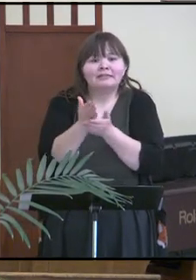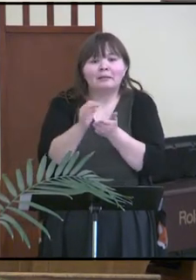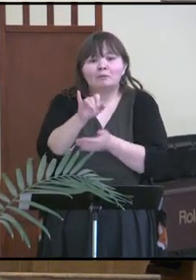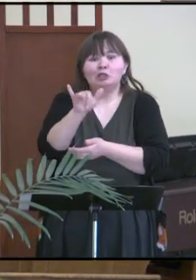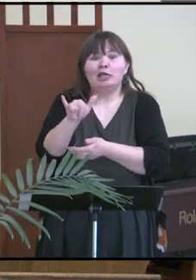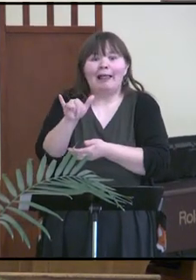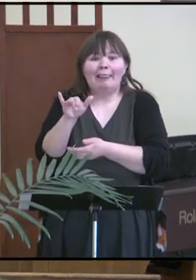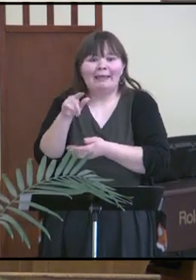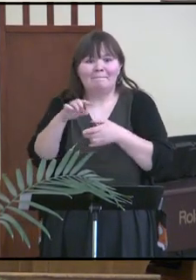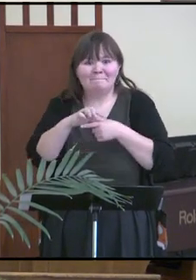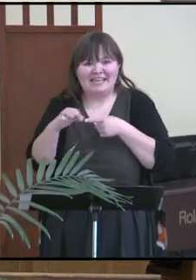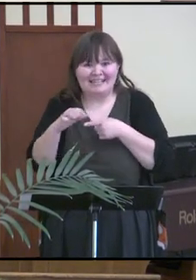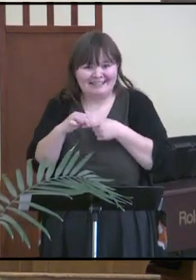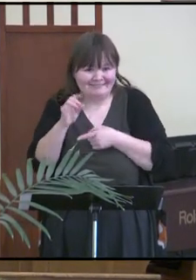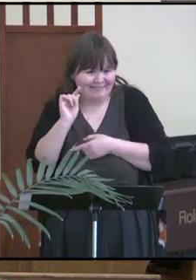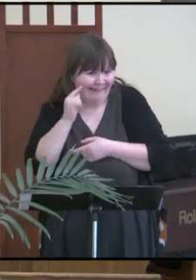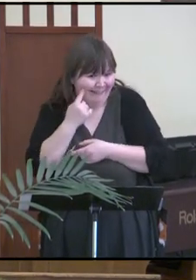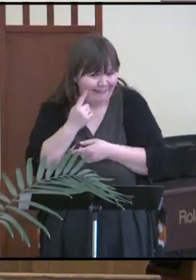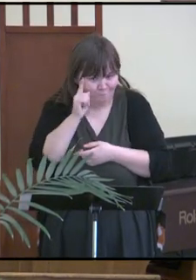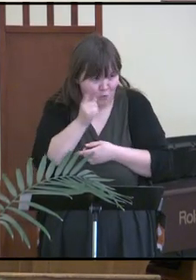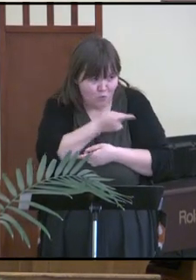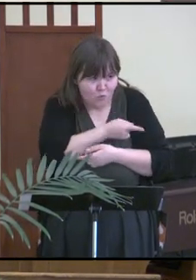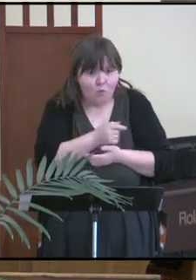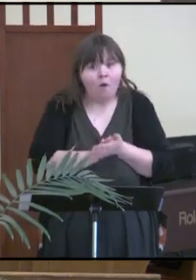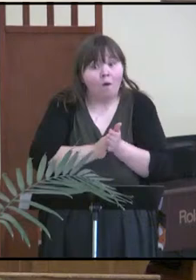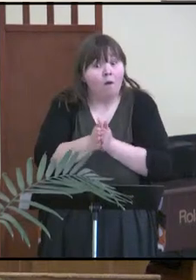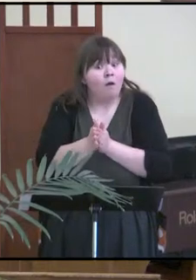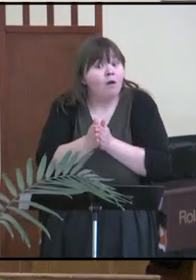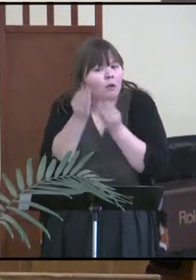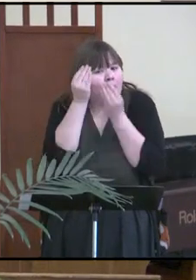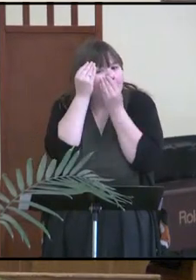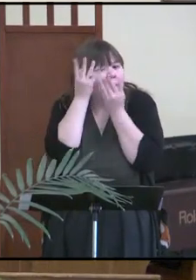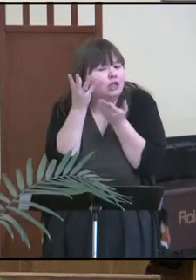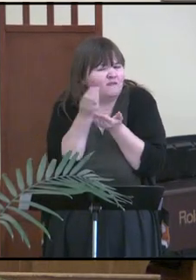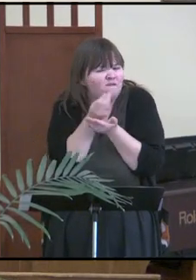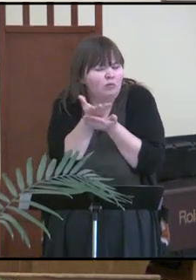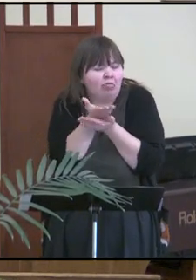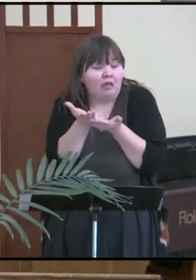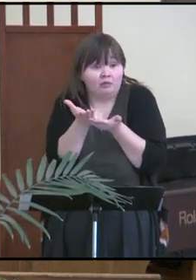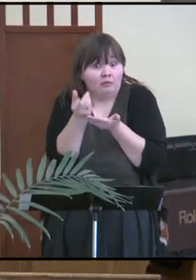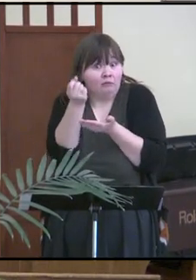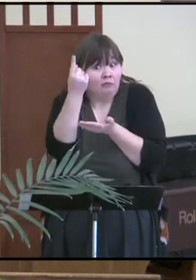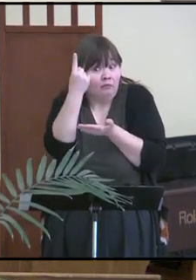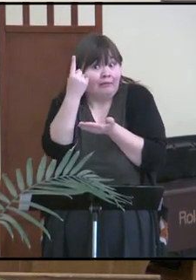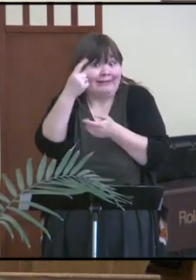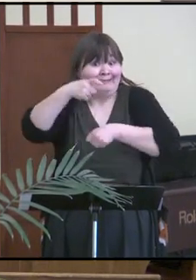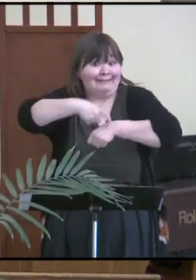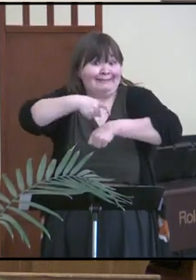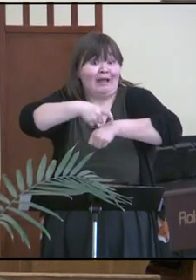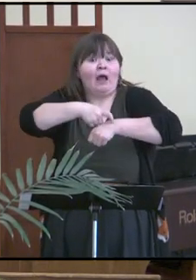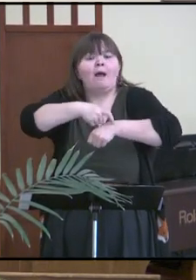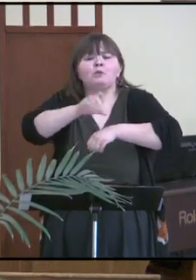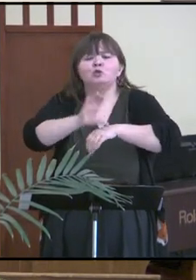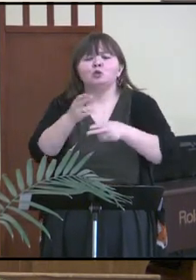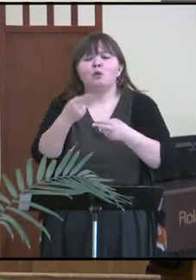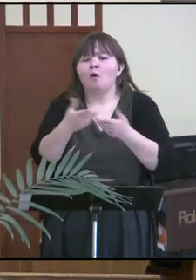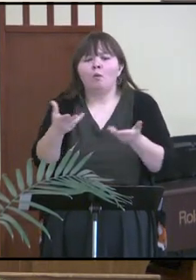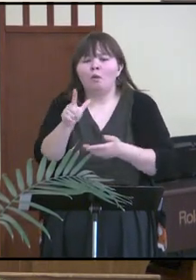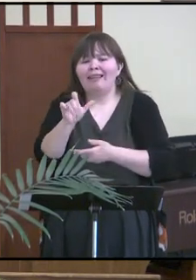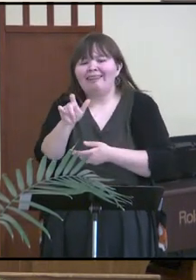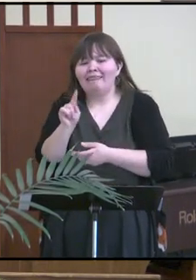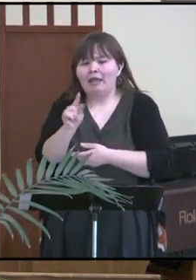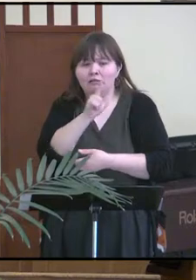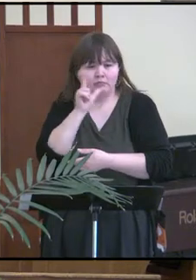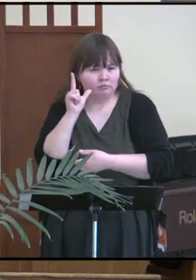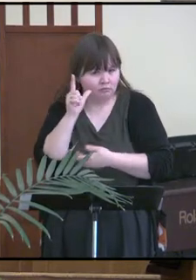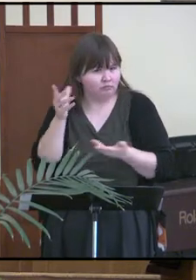beans here. And I just want to mention a couple things about this. We have a season in our church called Lent. Have you ever heard of